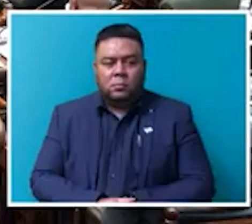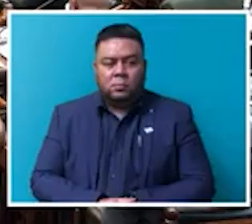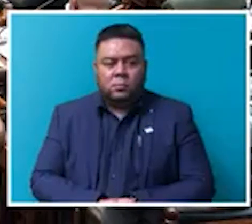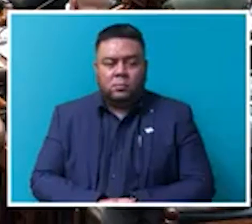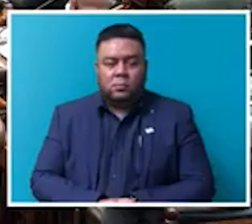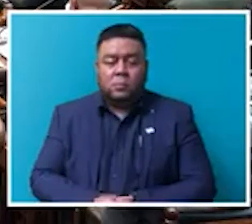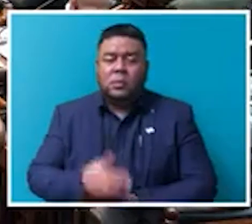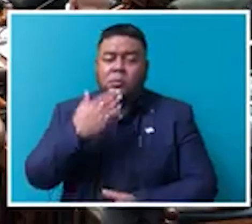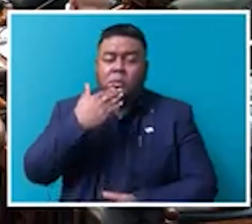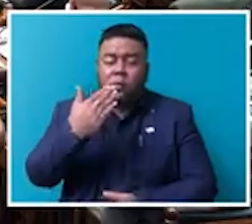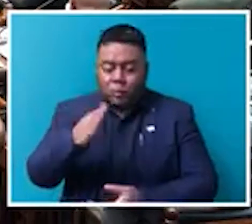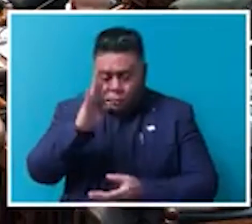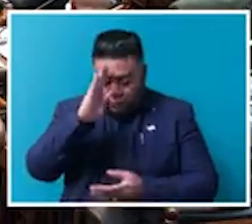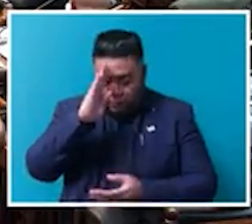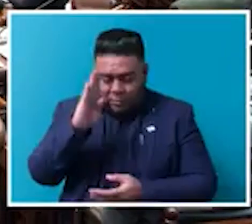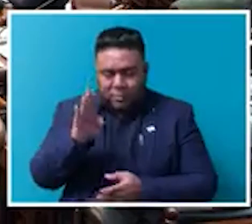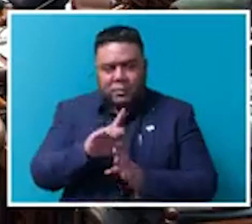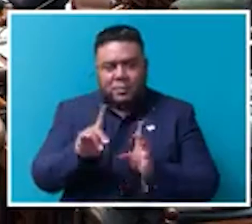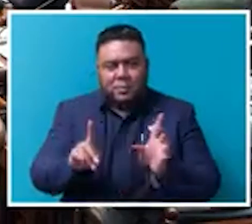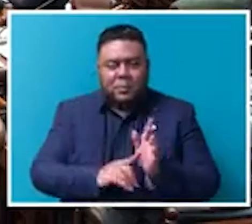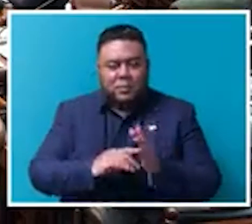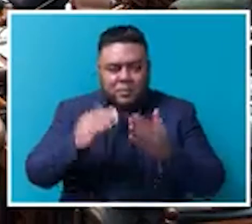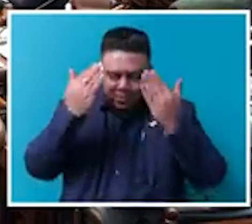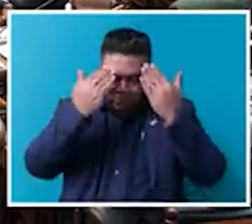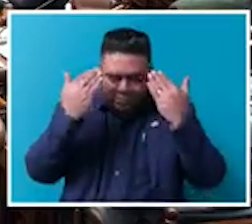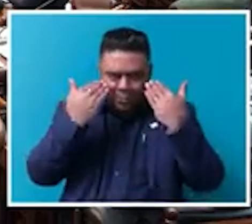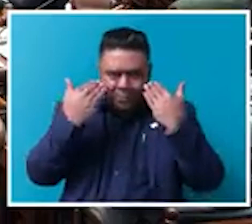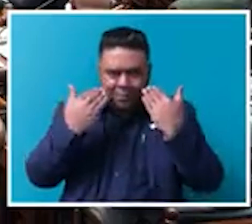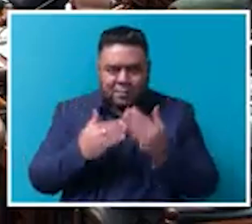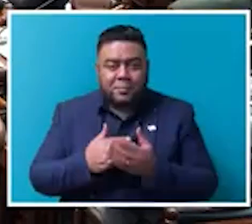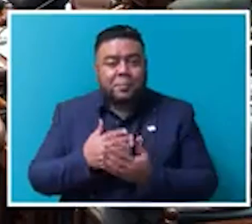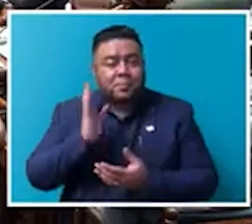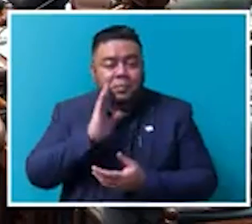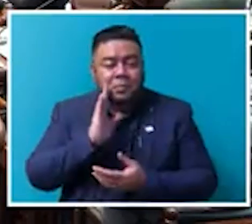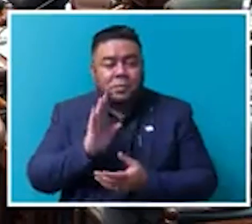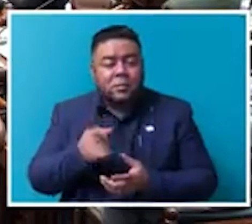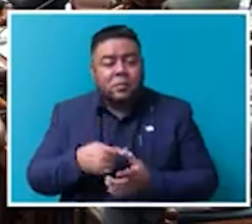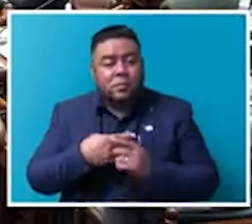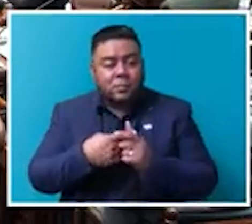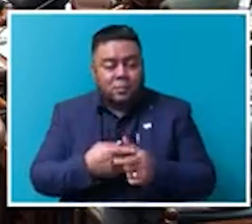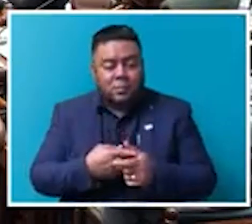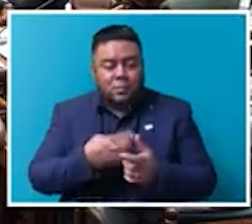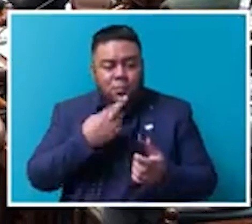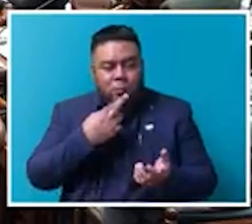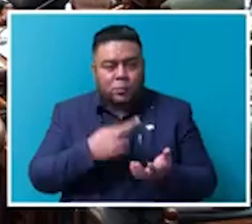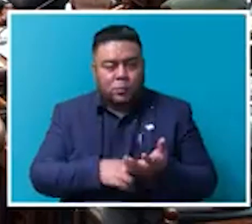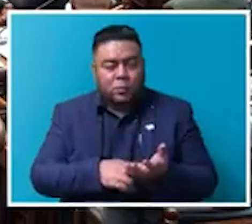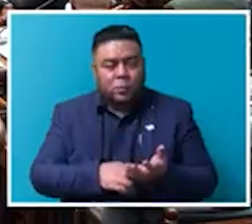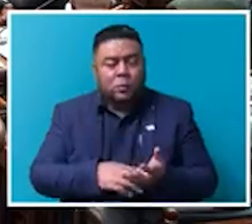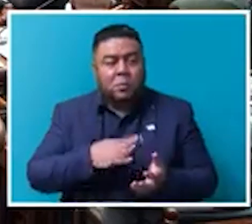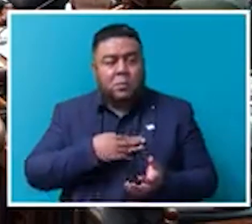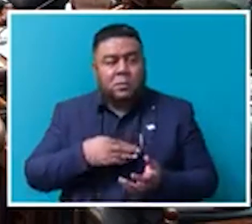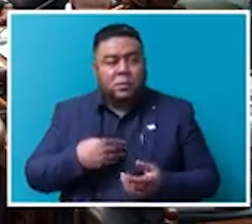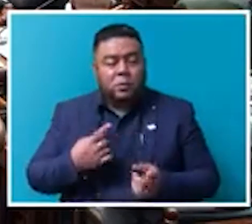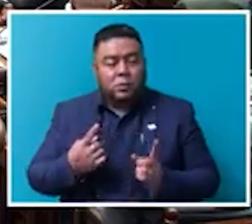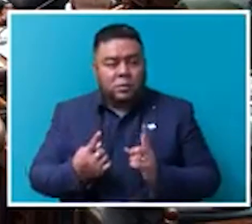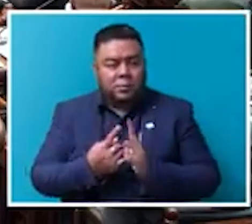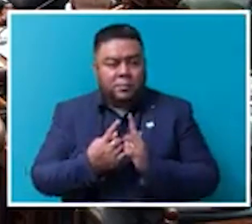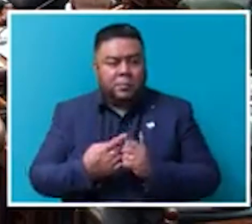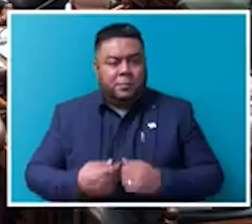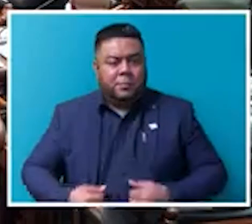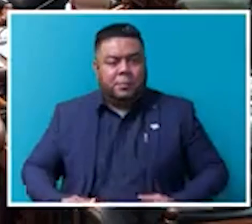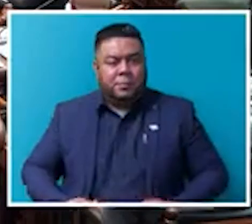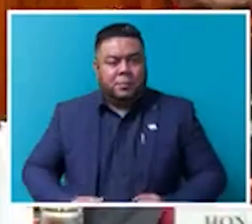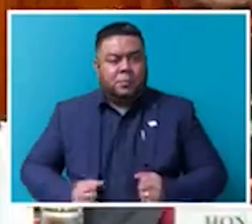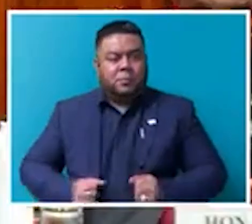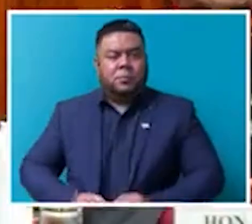Thank you, Madam Deputy Speaker. Before I give my response to the ministerial statement, I would just